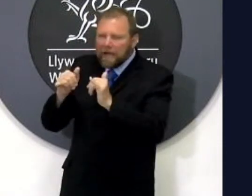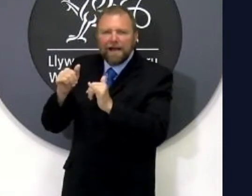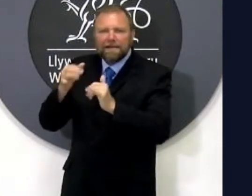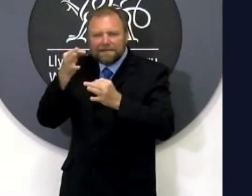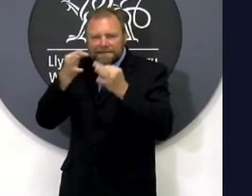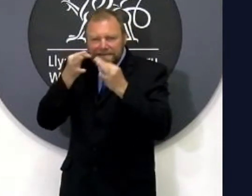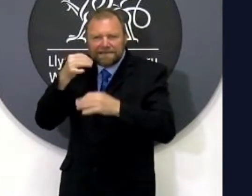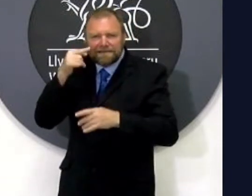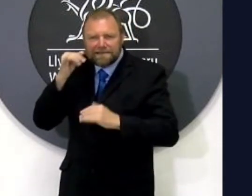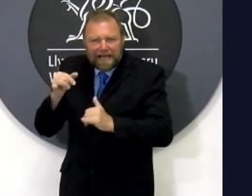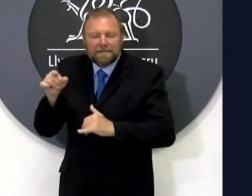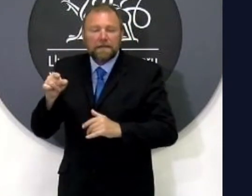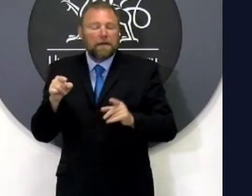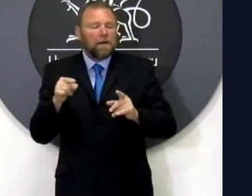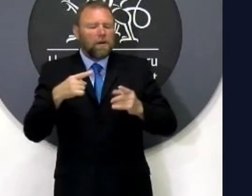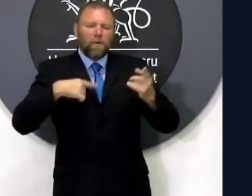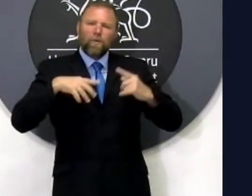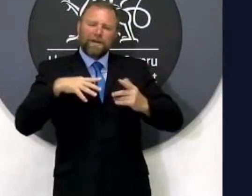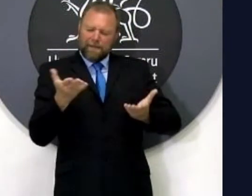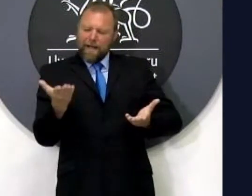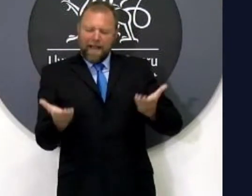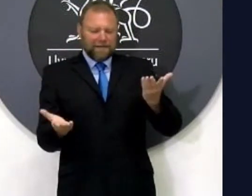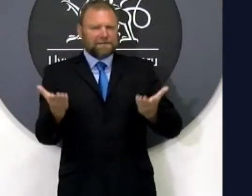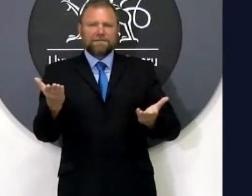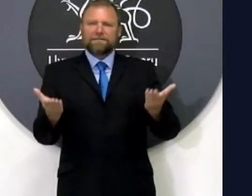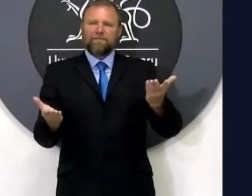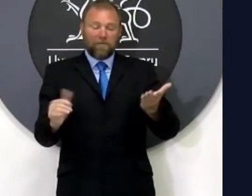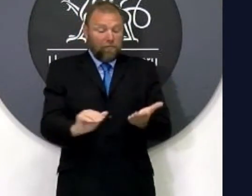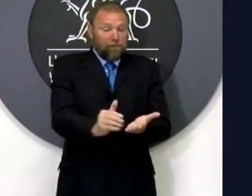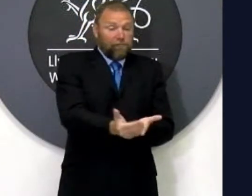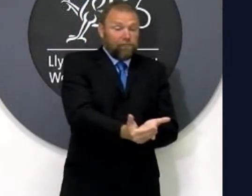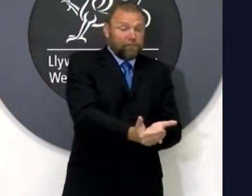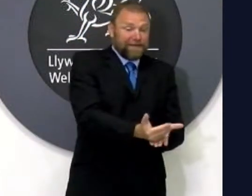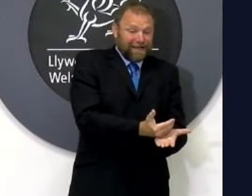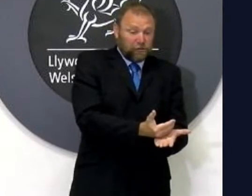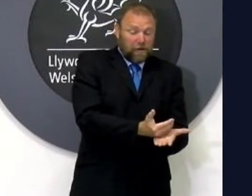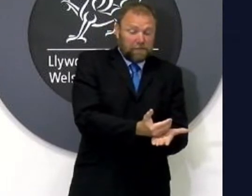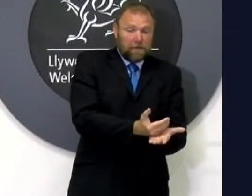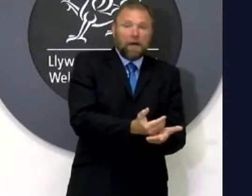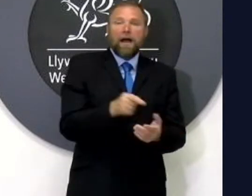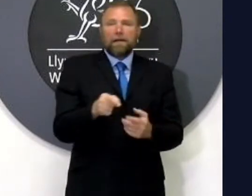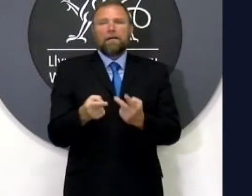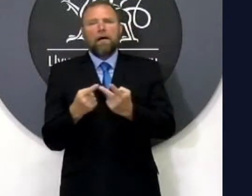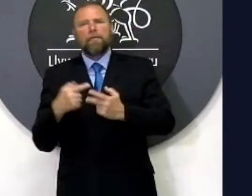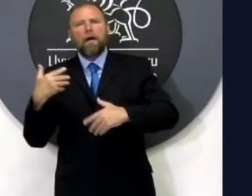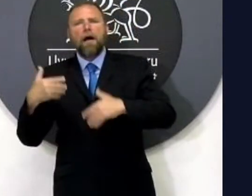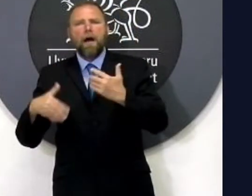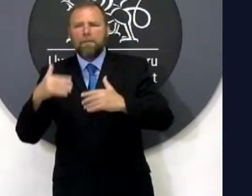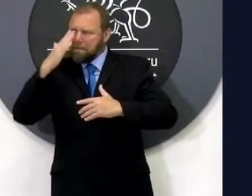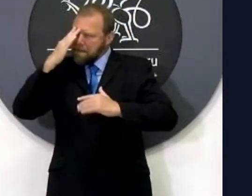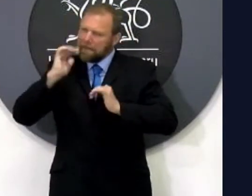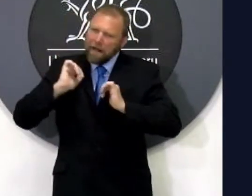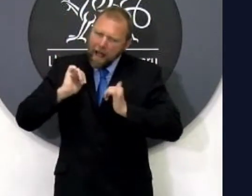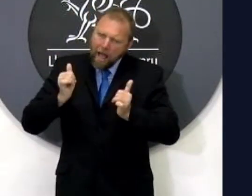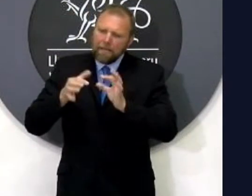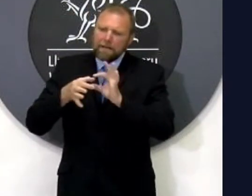between protection and those other harms that come in people's way, in particular when it comes to mental health.